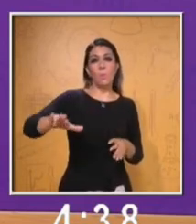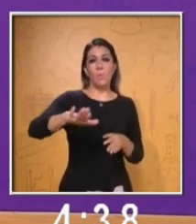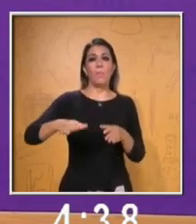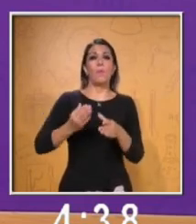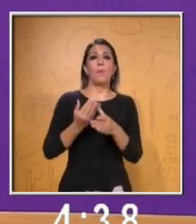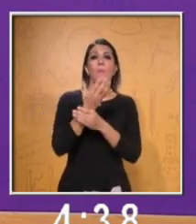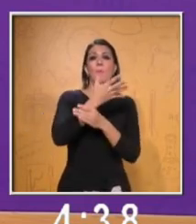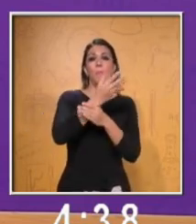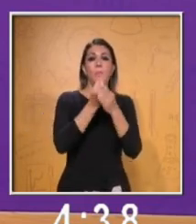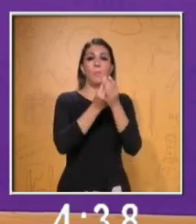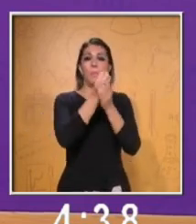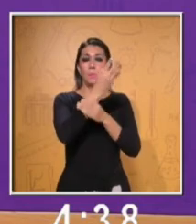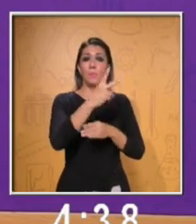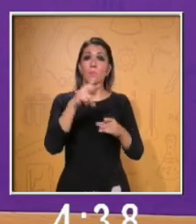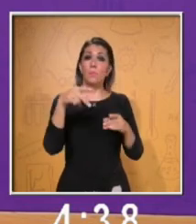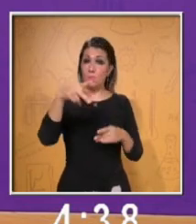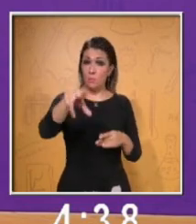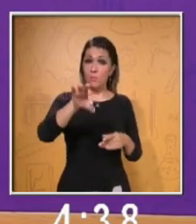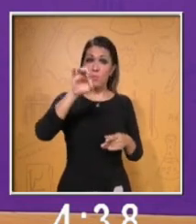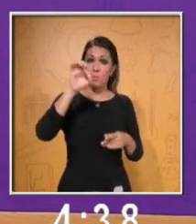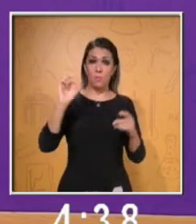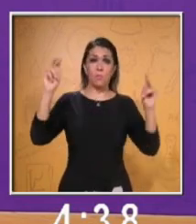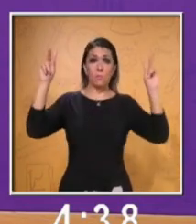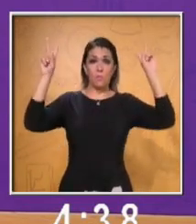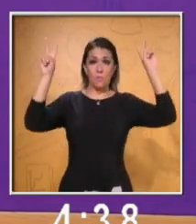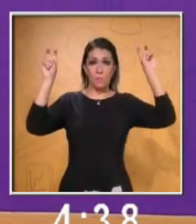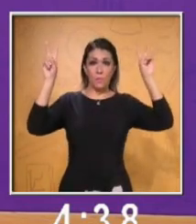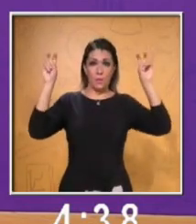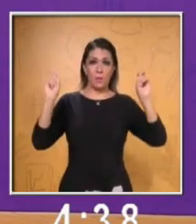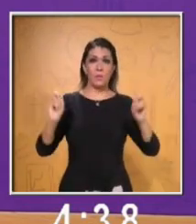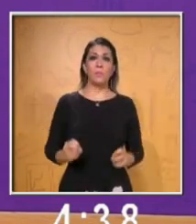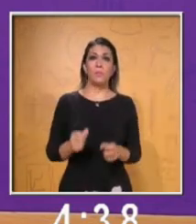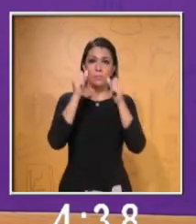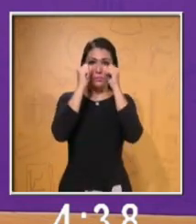lo puedes elegir para tu propio tema. Entonces, pon atención, por favor.